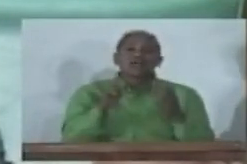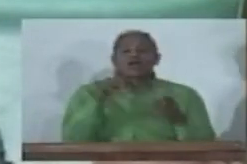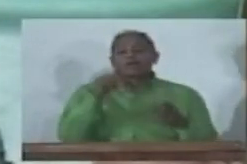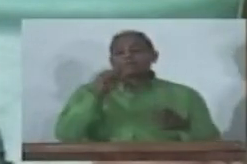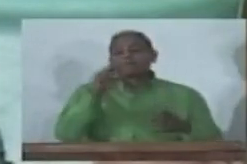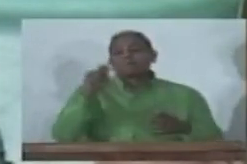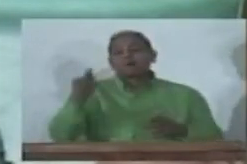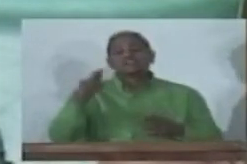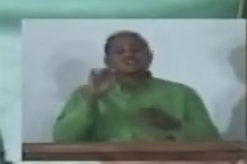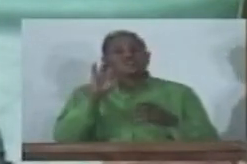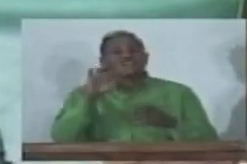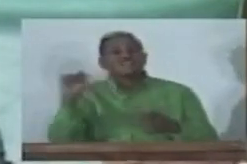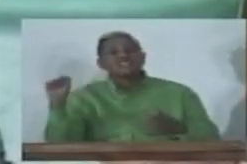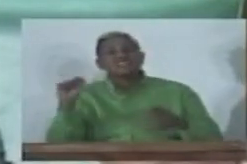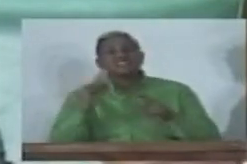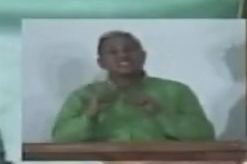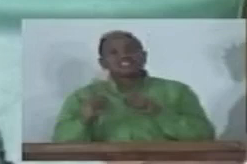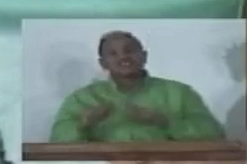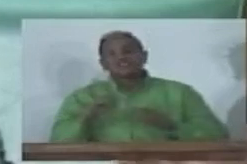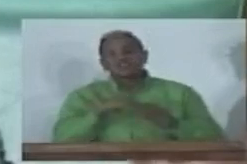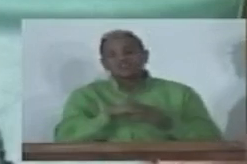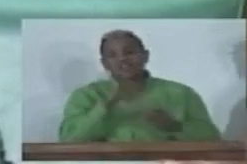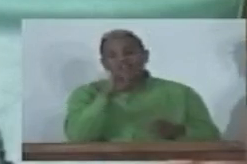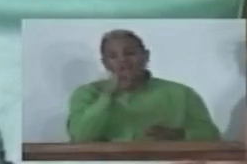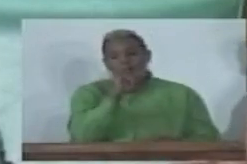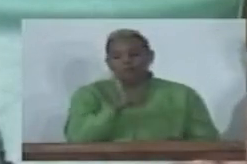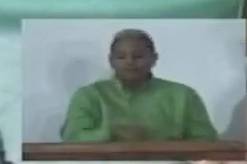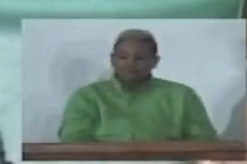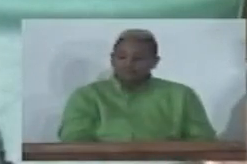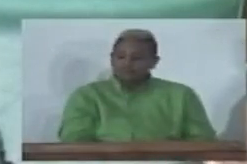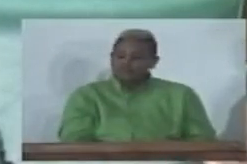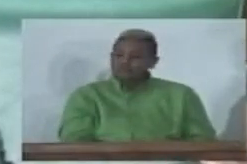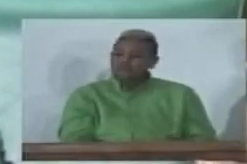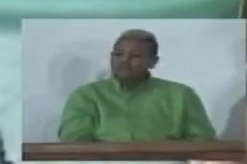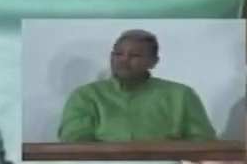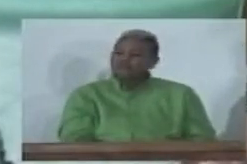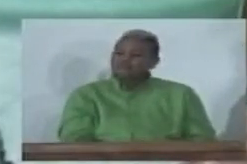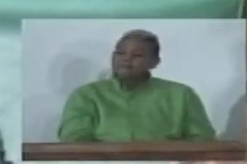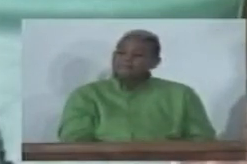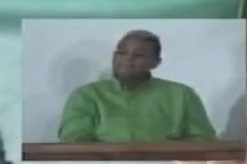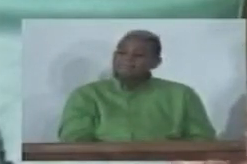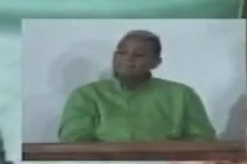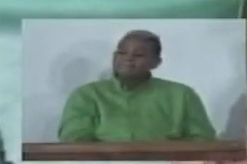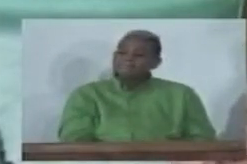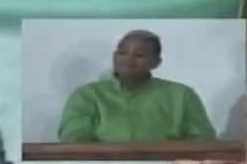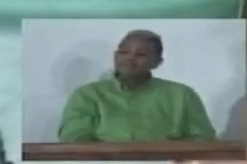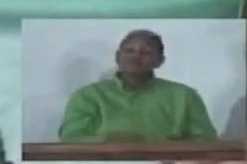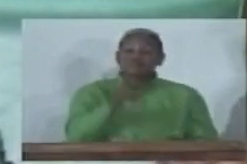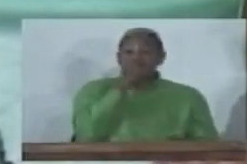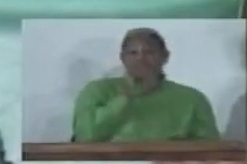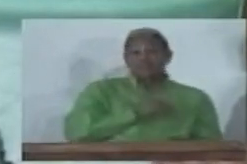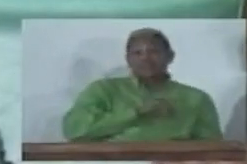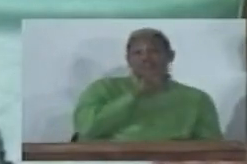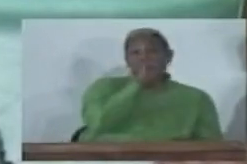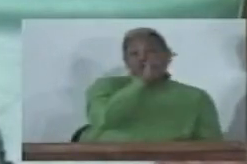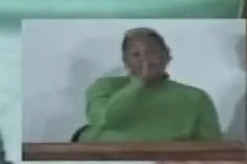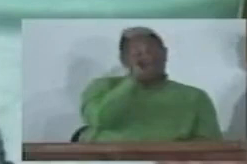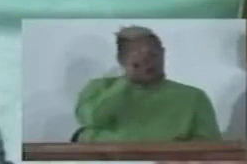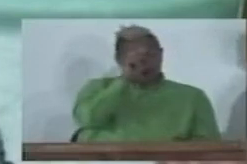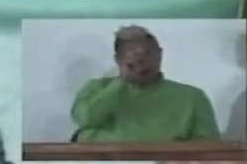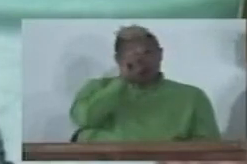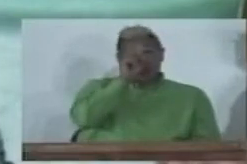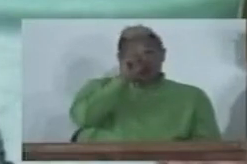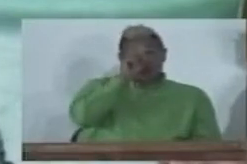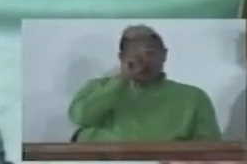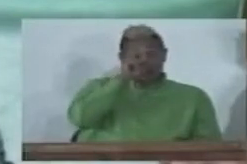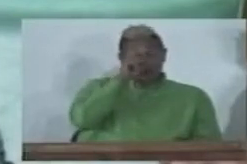fees at such an airport. Accordingly, the Norman Manley International Airports Limited, which